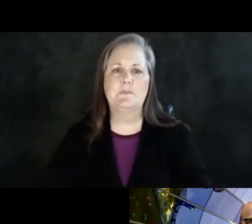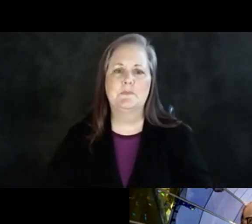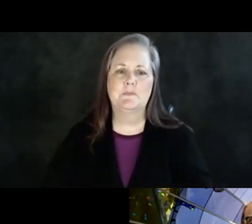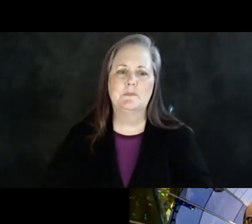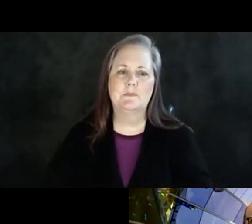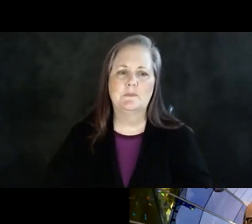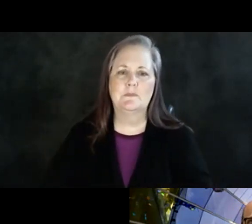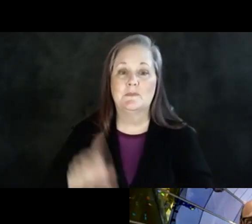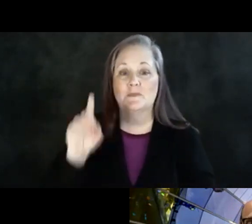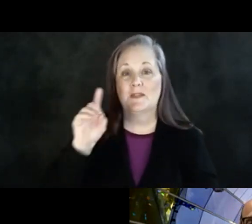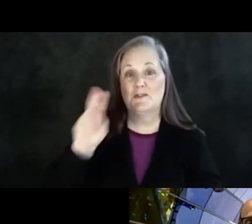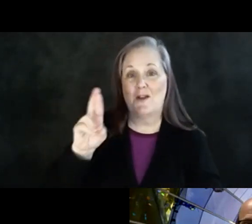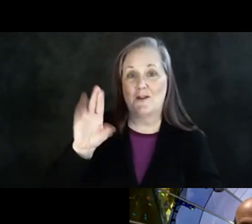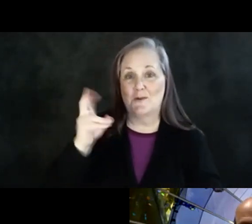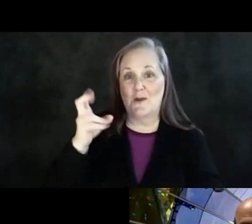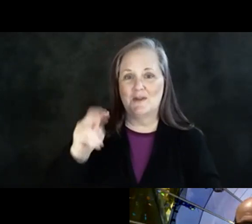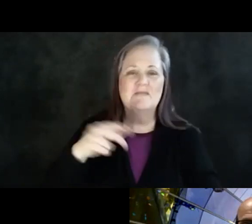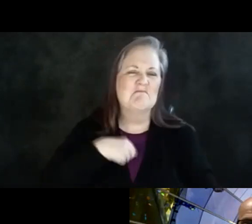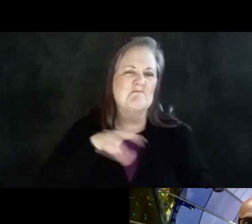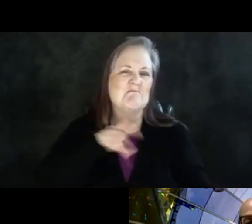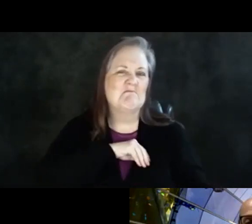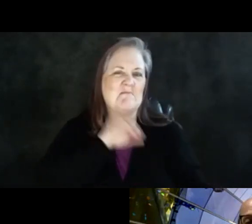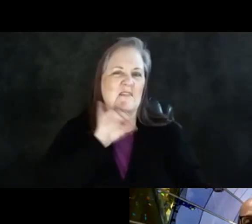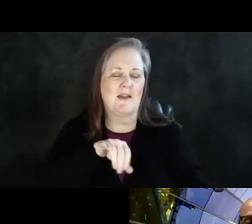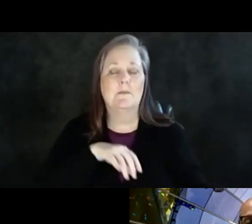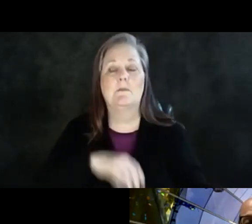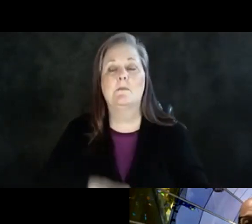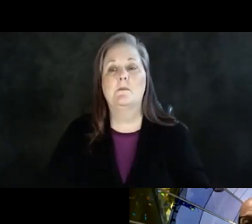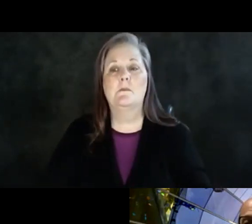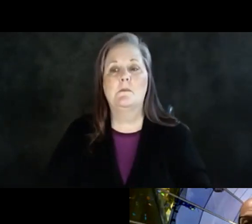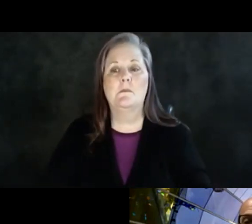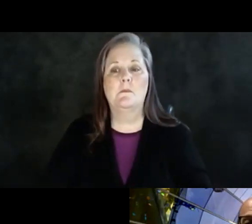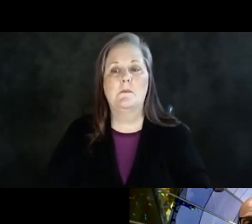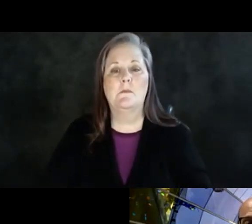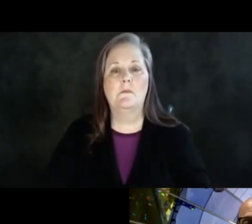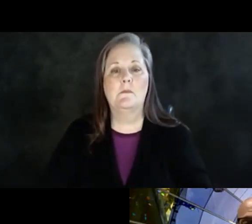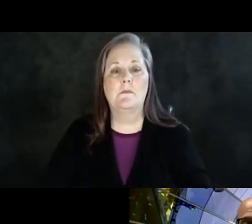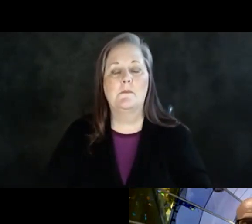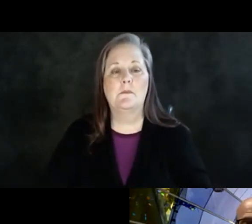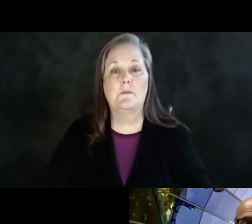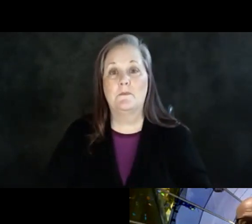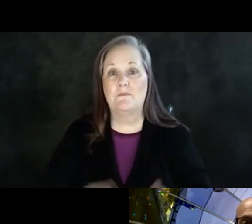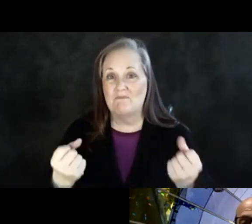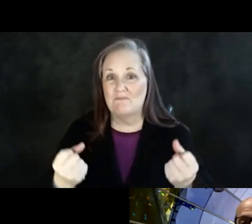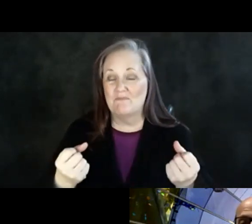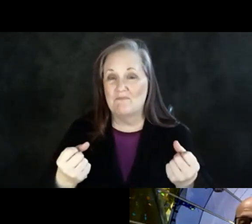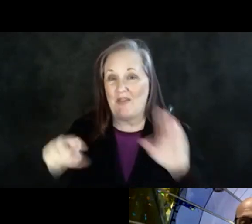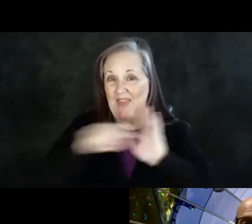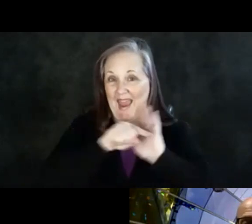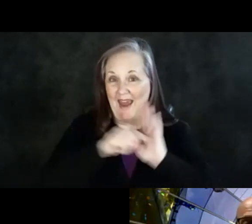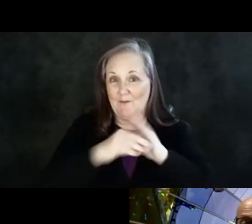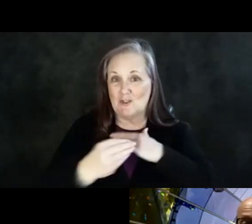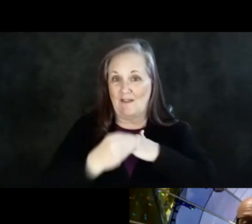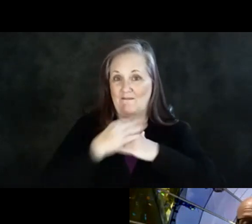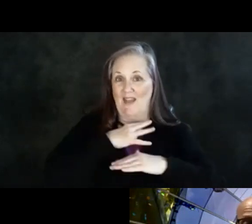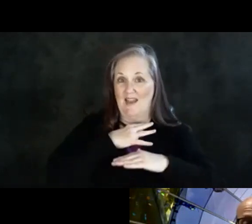We'll let Dr. Cohen take that. So I can take that. So the number of adverse effects have